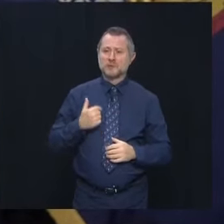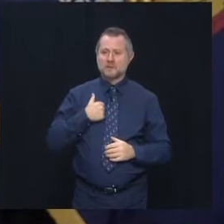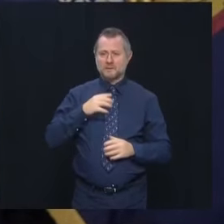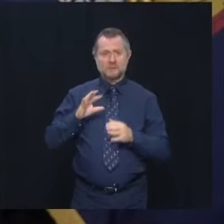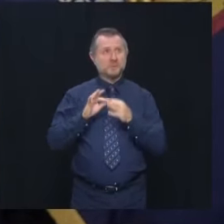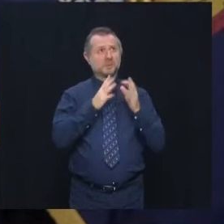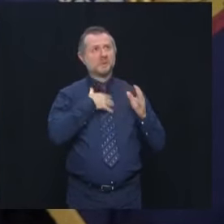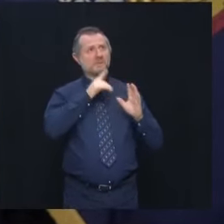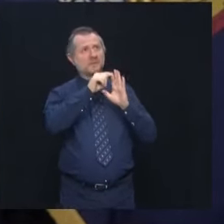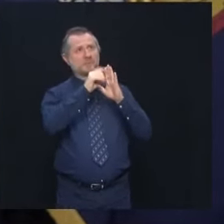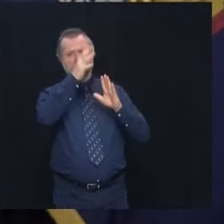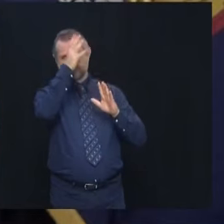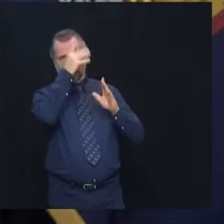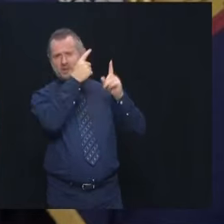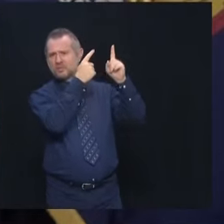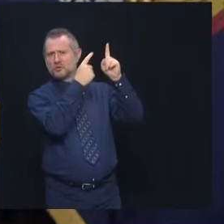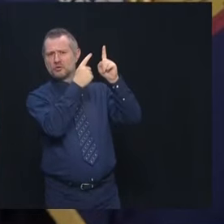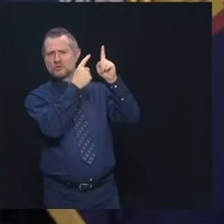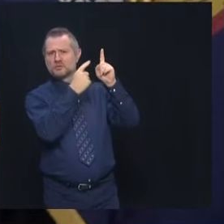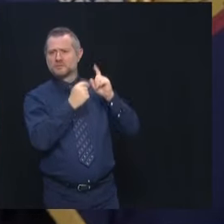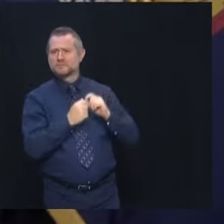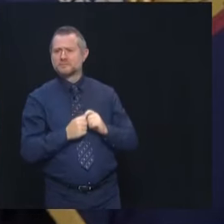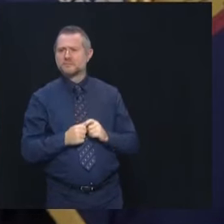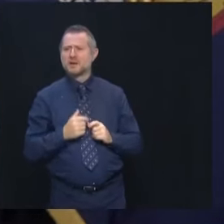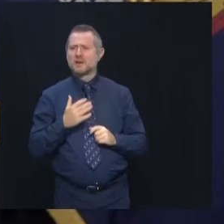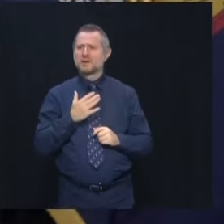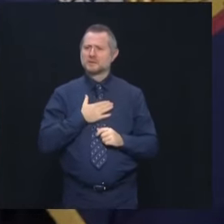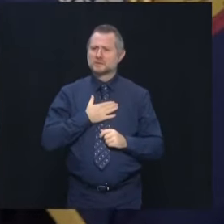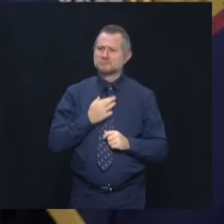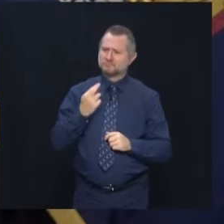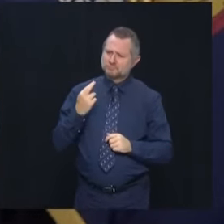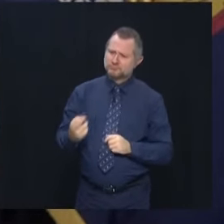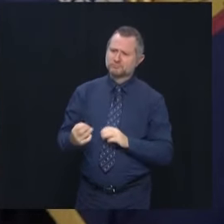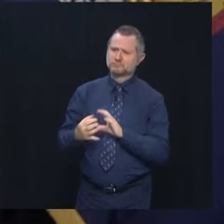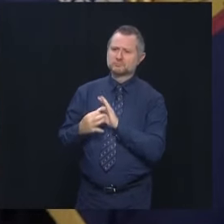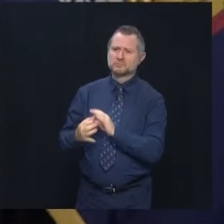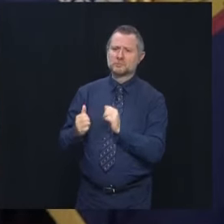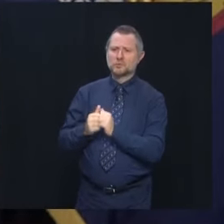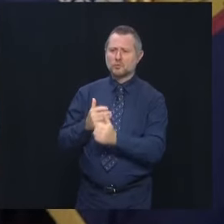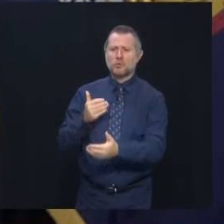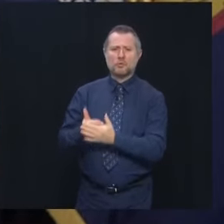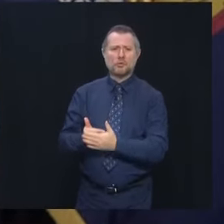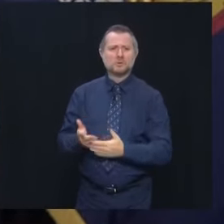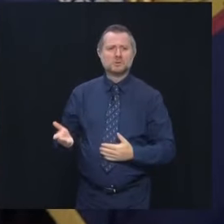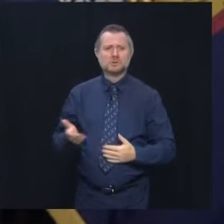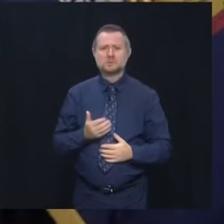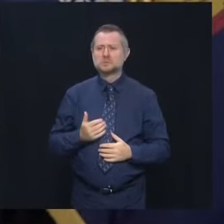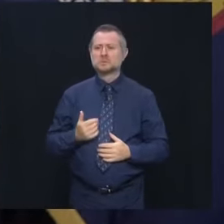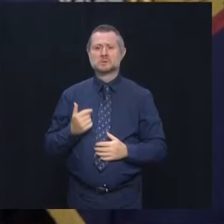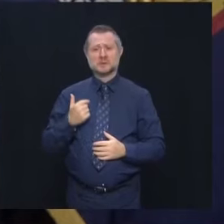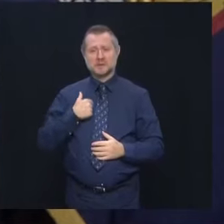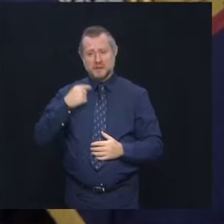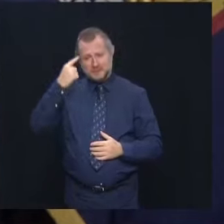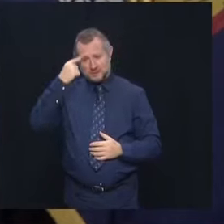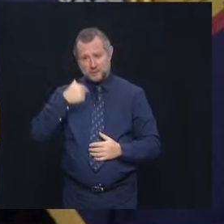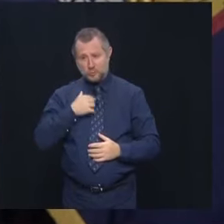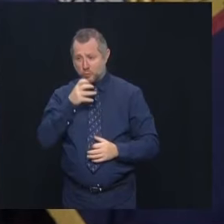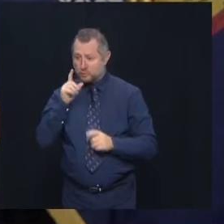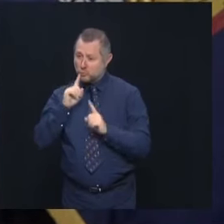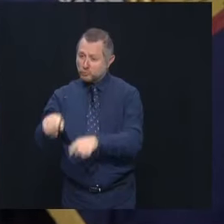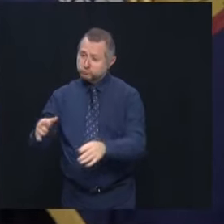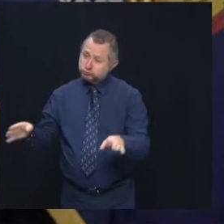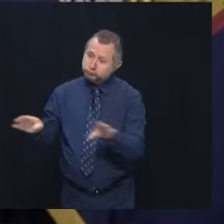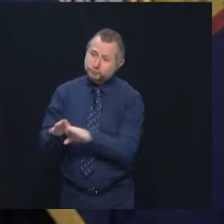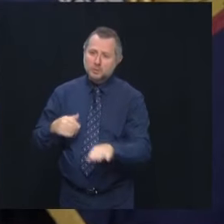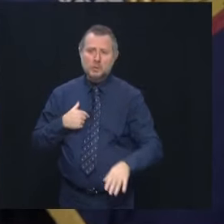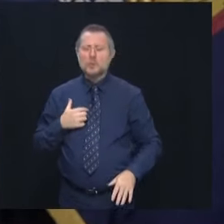I have a very close personal relationship with them. This is the last thing I want to do. Forget